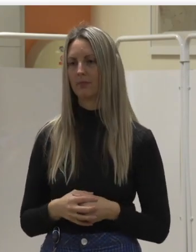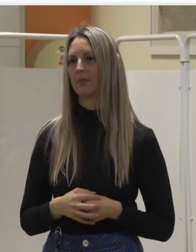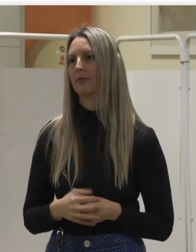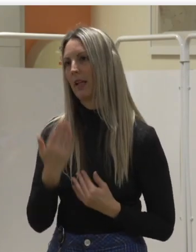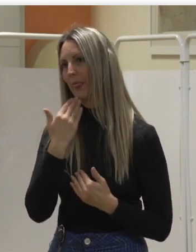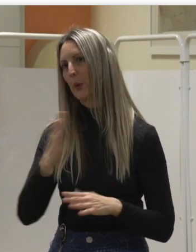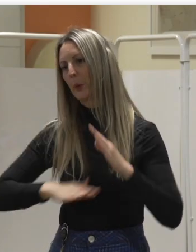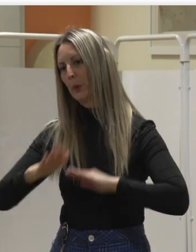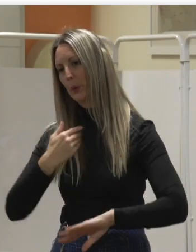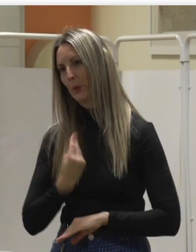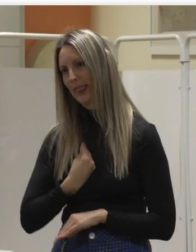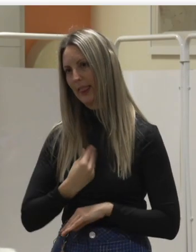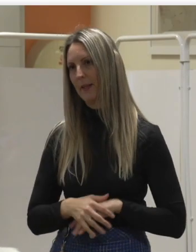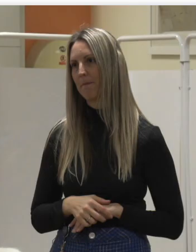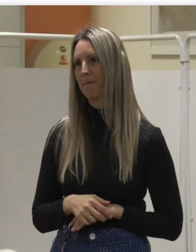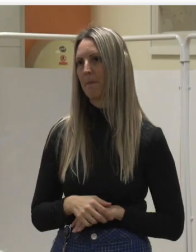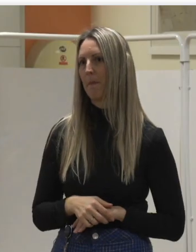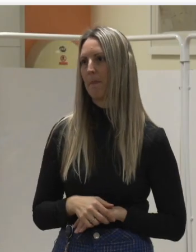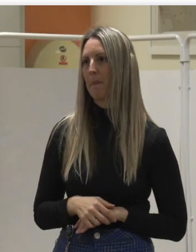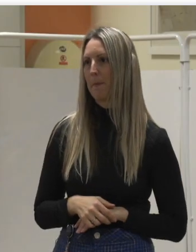for being patient with me.